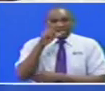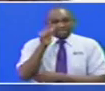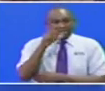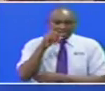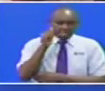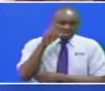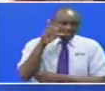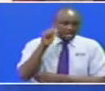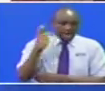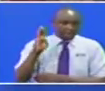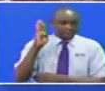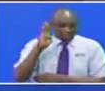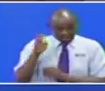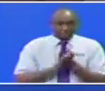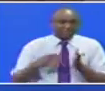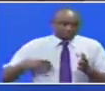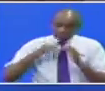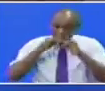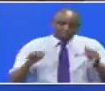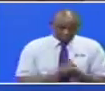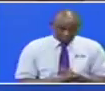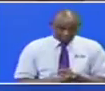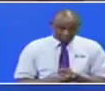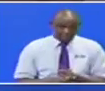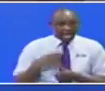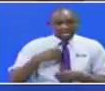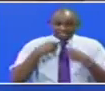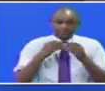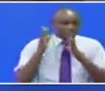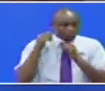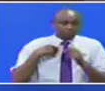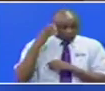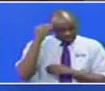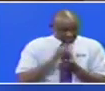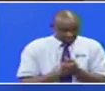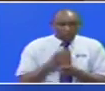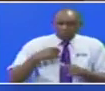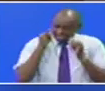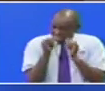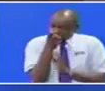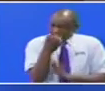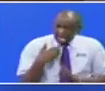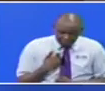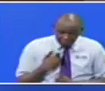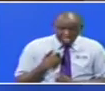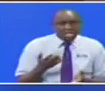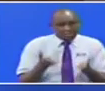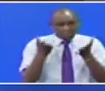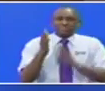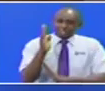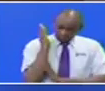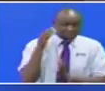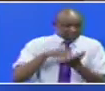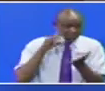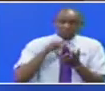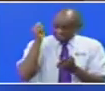and renewed hope for Somalia. With the new leadership that was elected, with the improved security situation